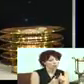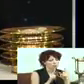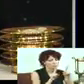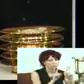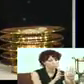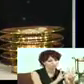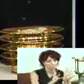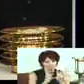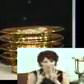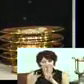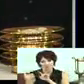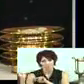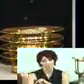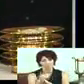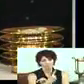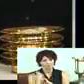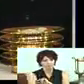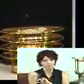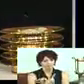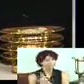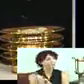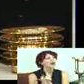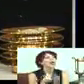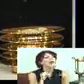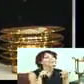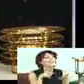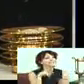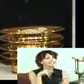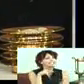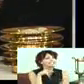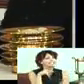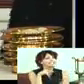time, will the acolytes and servers please come forward?